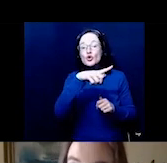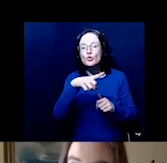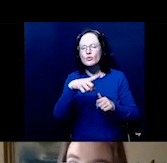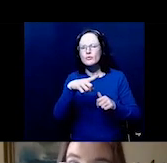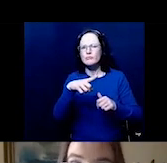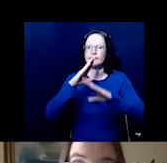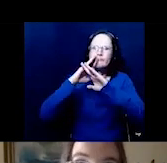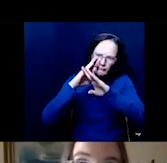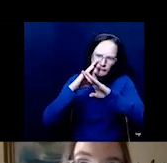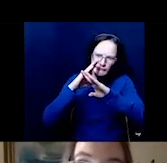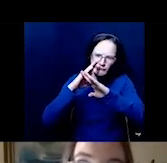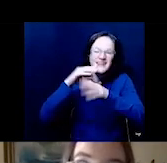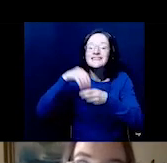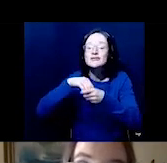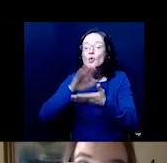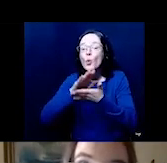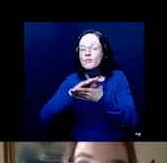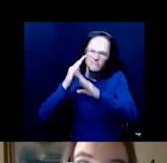differently?